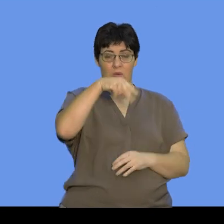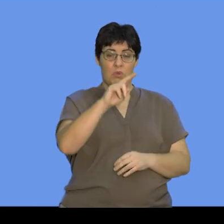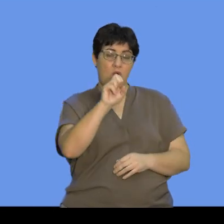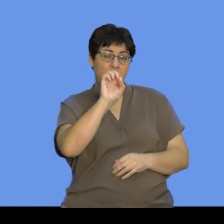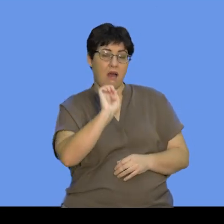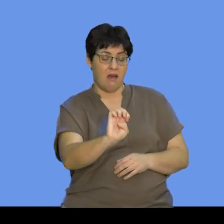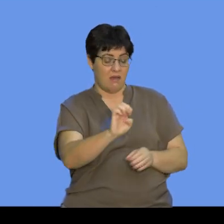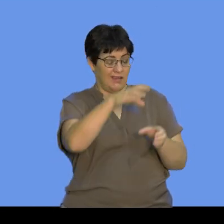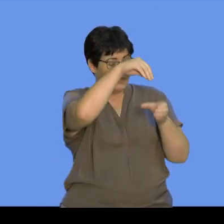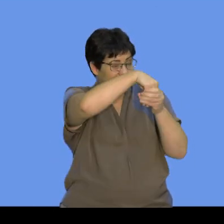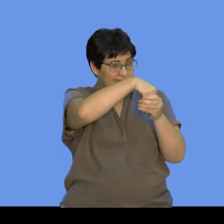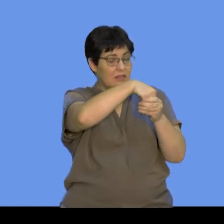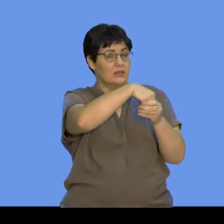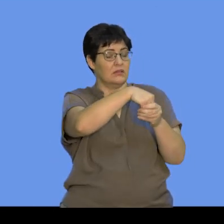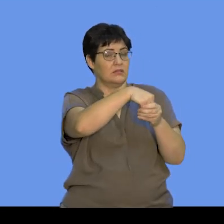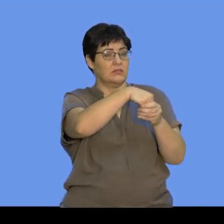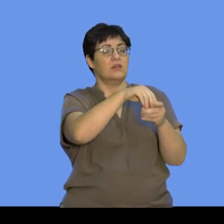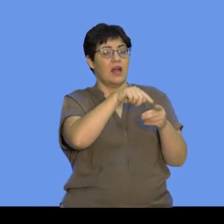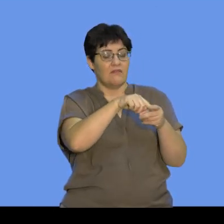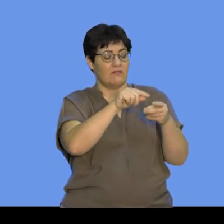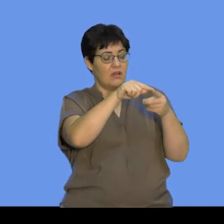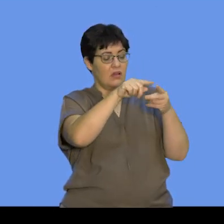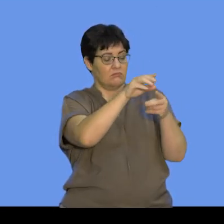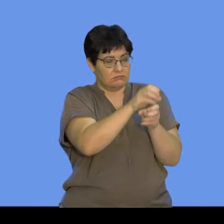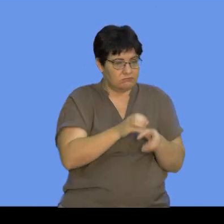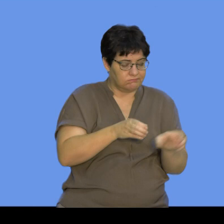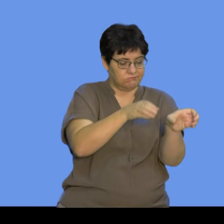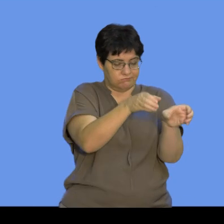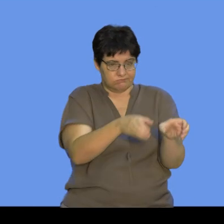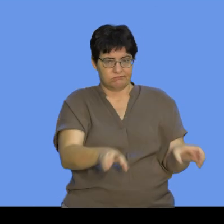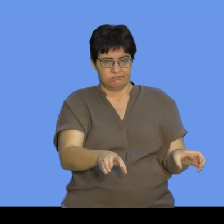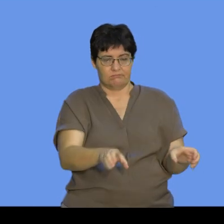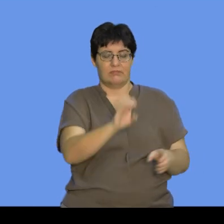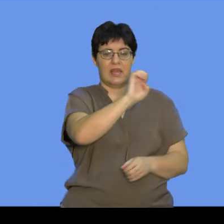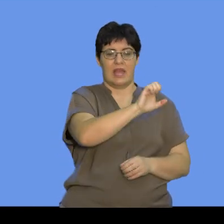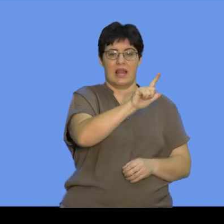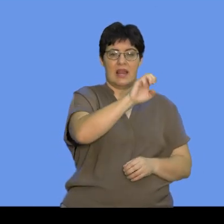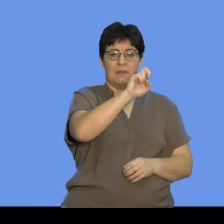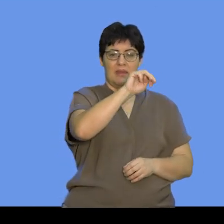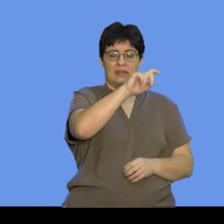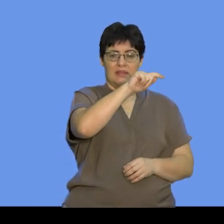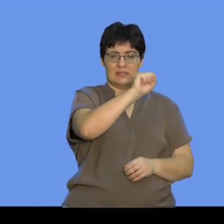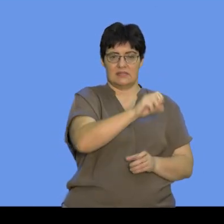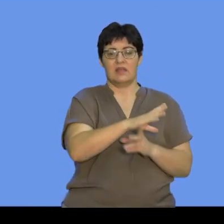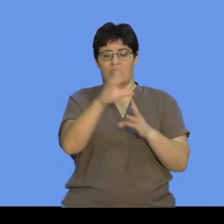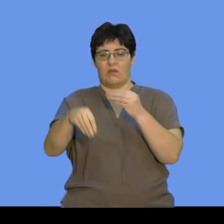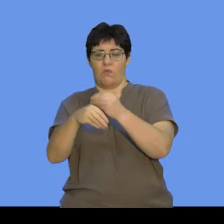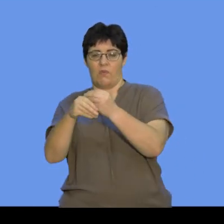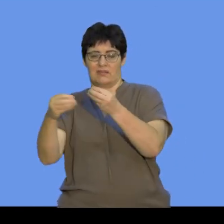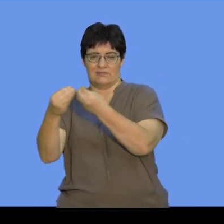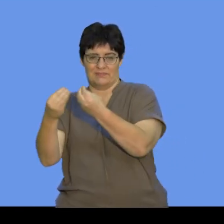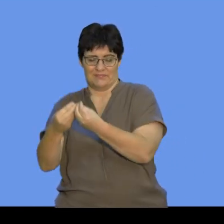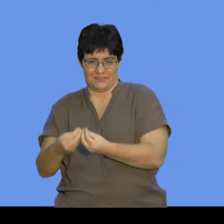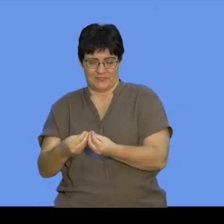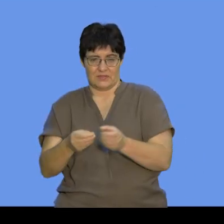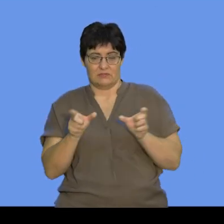that are actually divided into two broad categories, which are elements and compounds. We look at each one of them in more detail